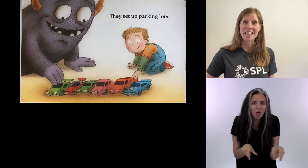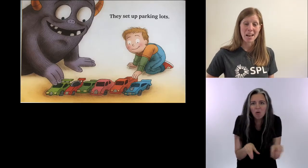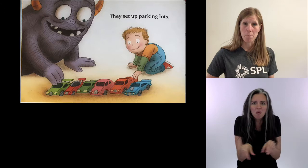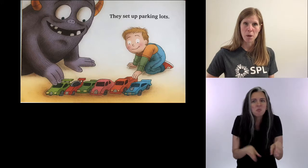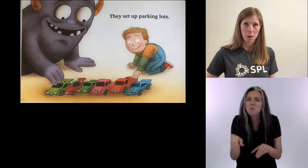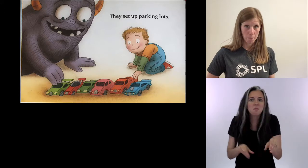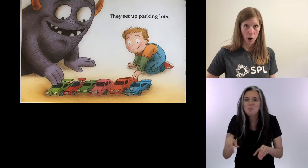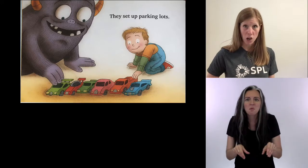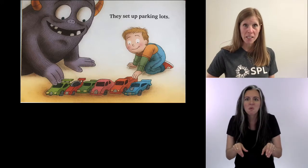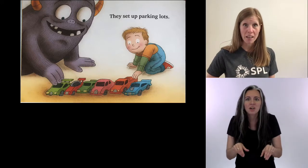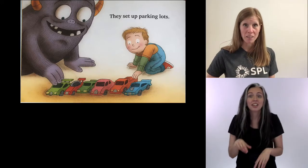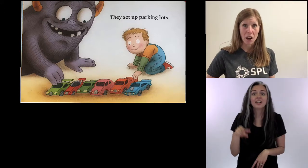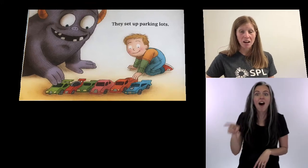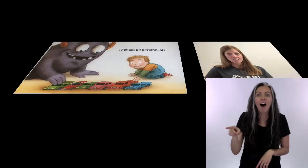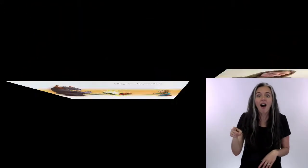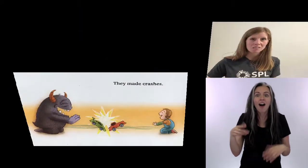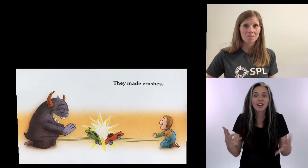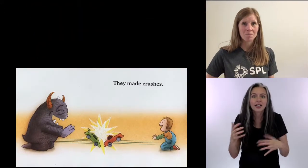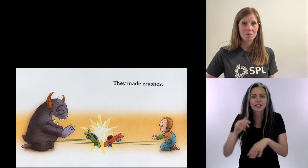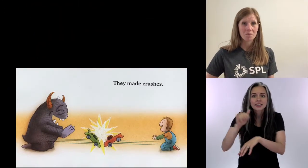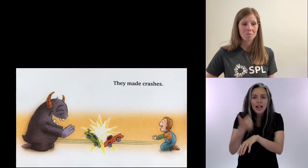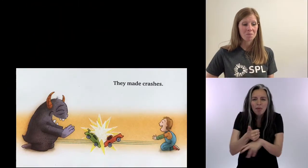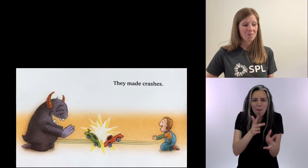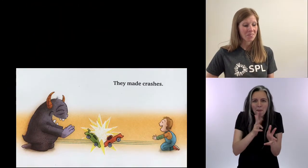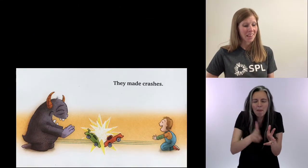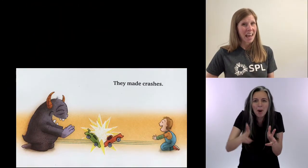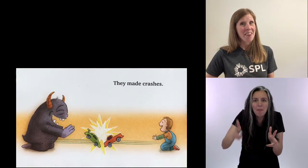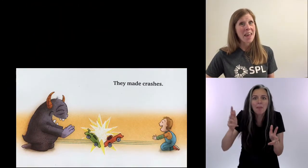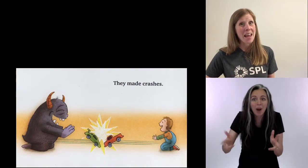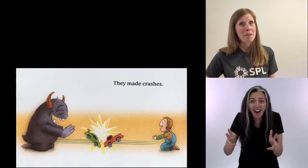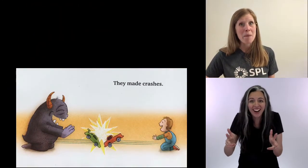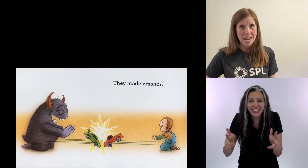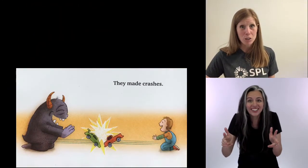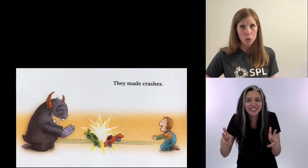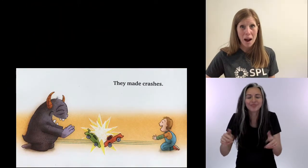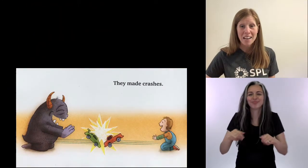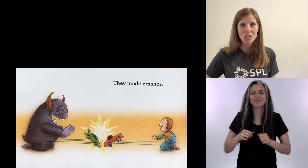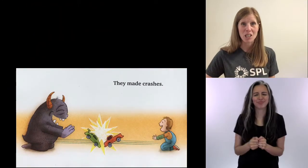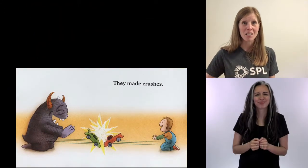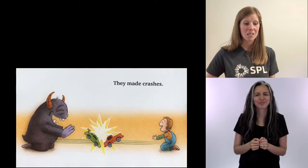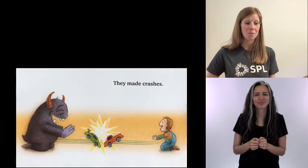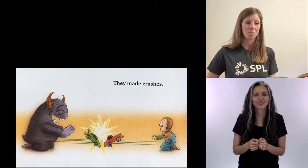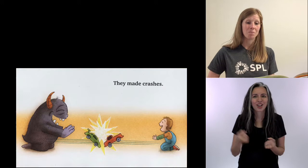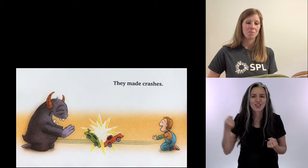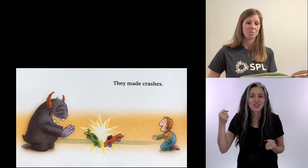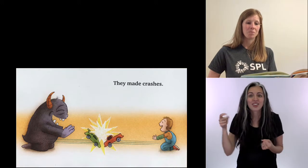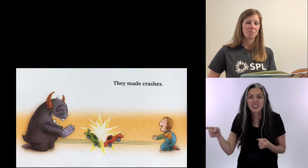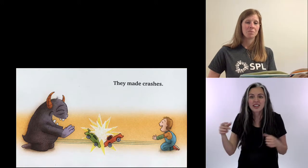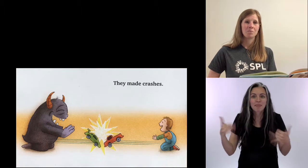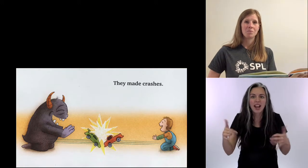They set up parking lots. They made crashes.